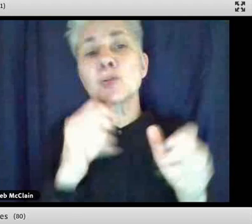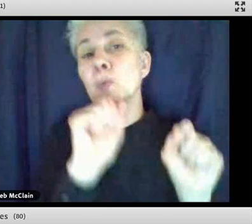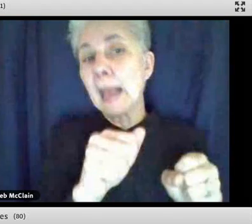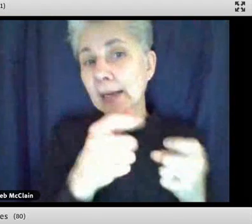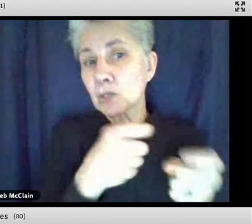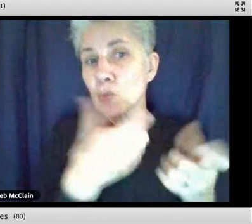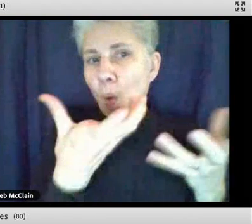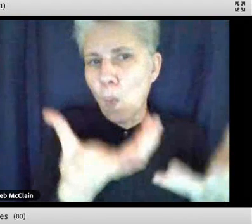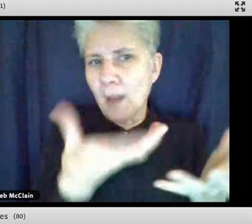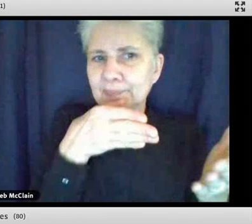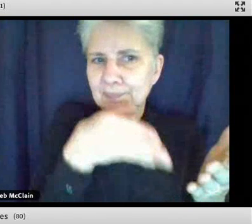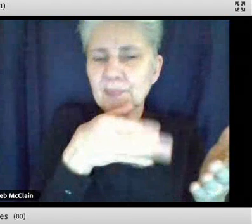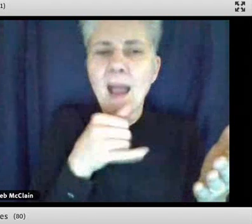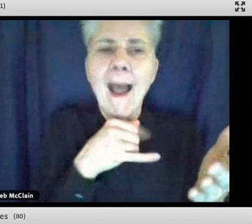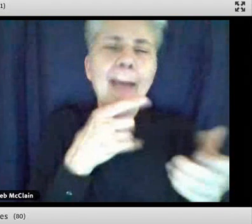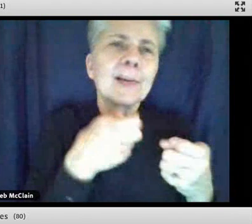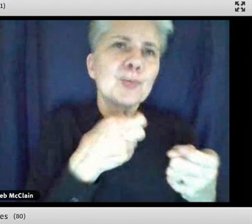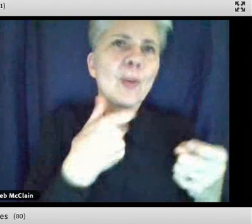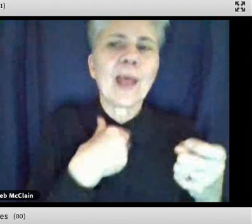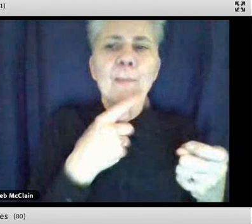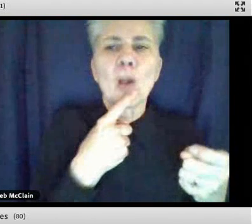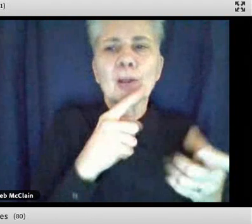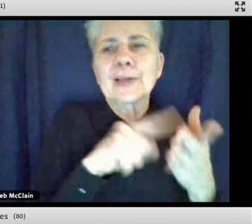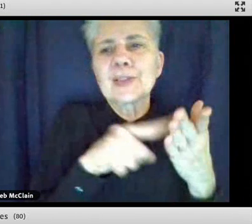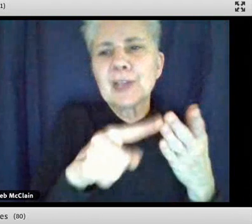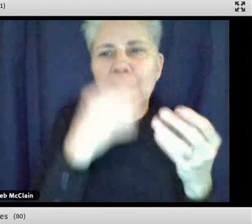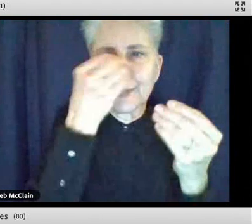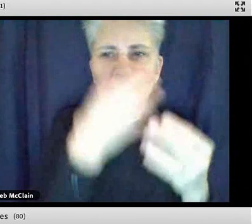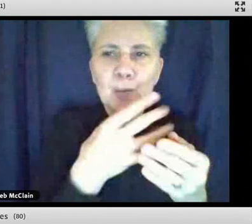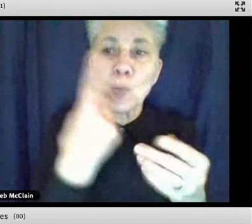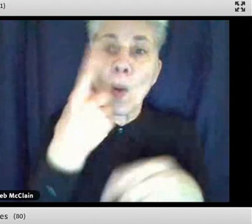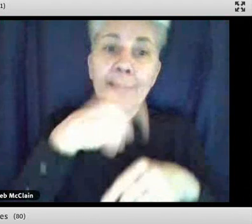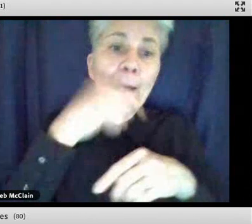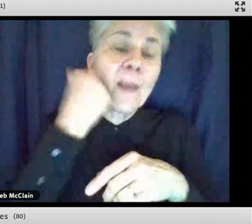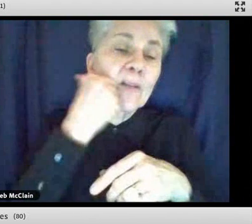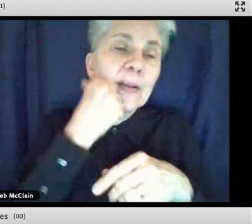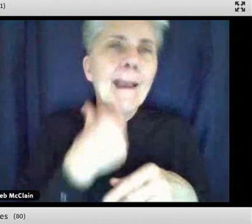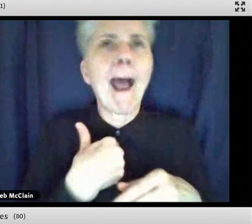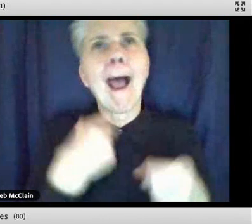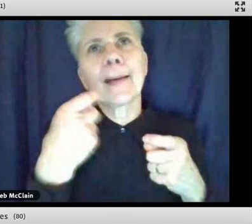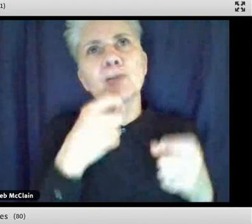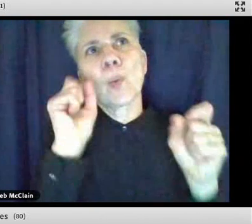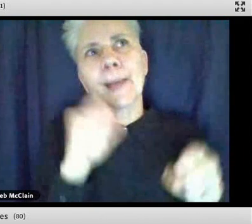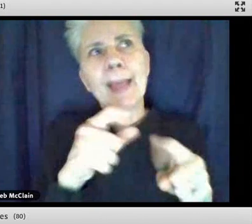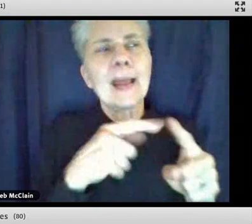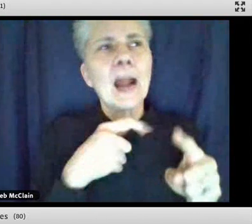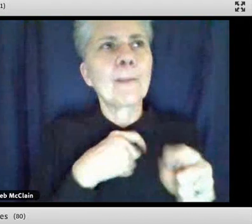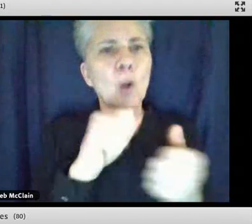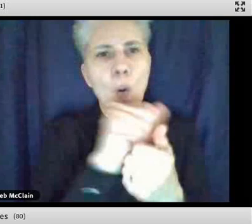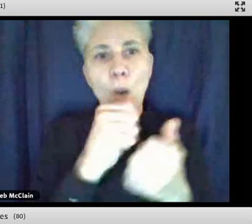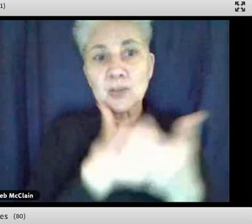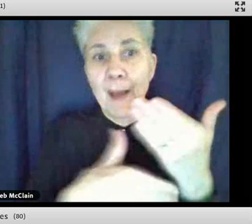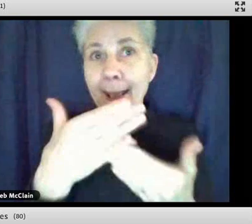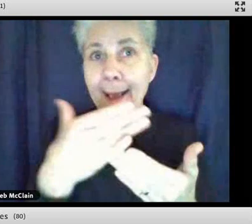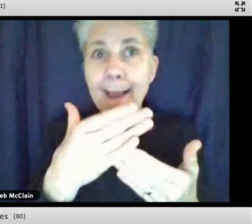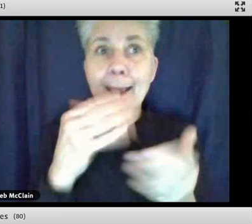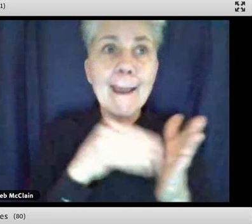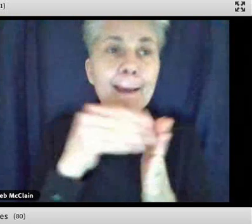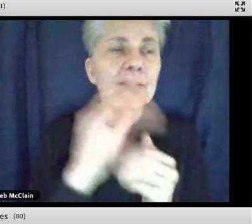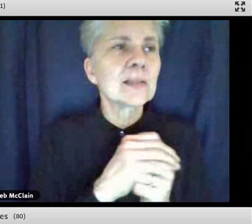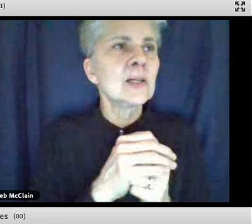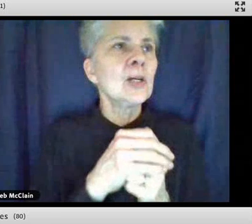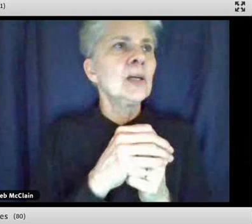control, I can control that I'm only going to check the news once a day. I can control that I'm going to wash my hands. I'm going to